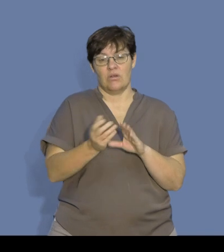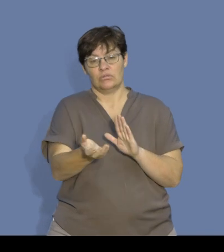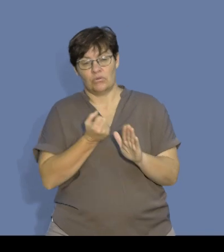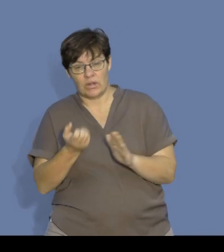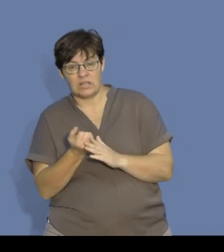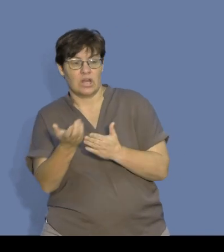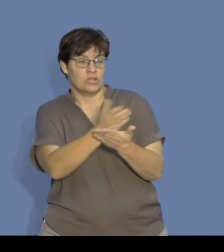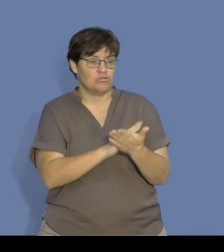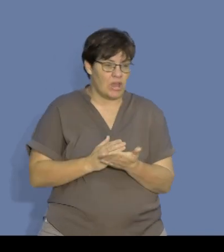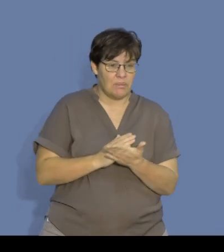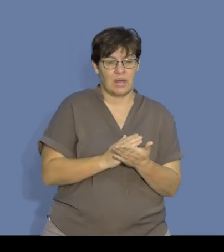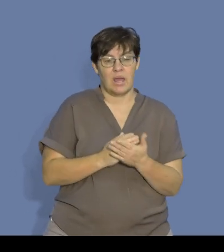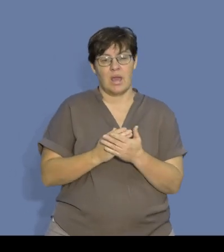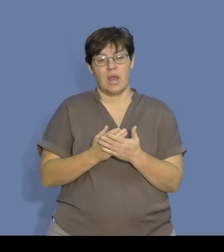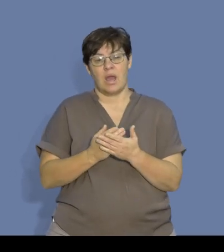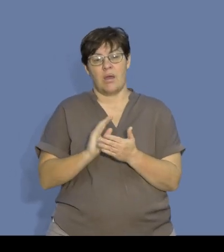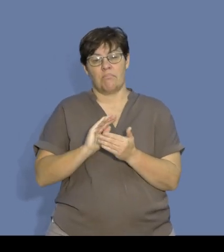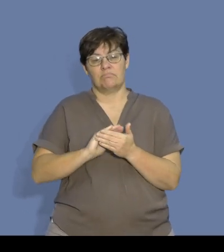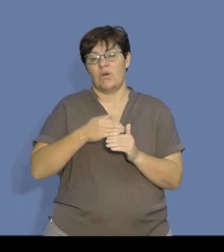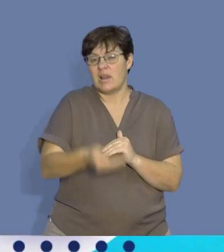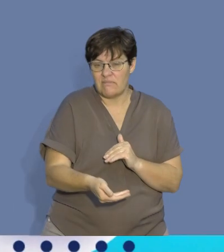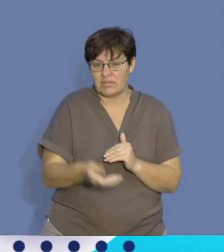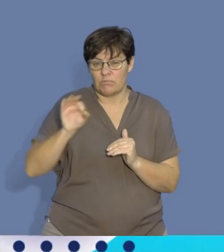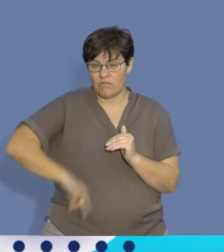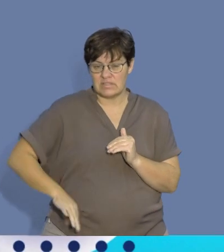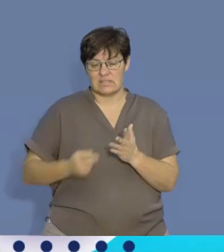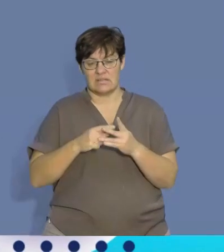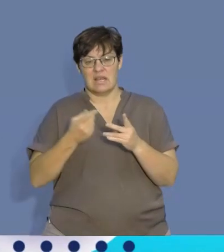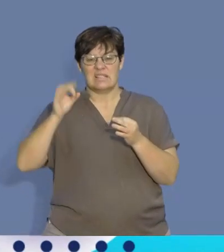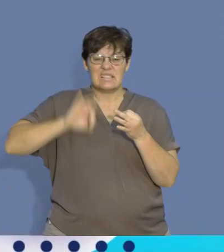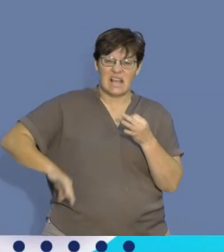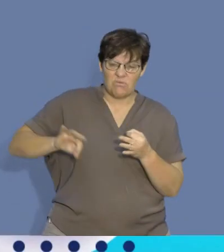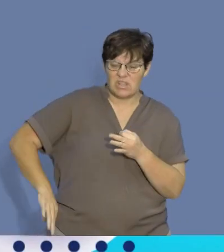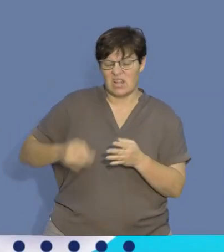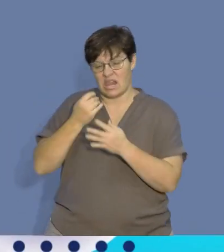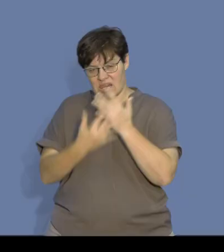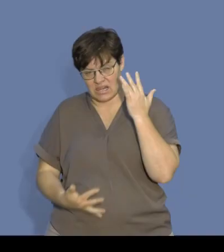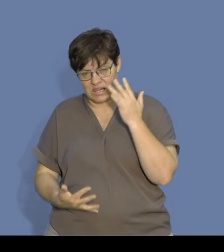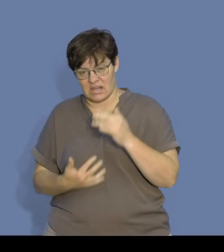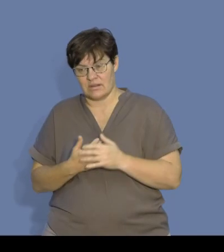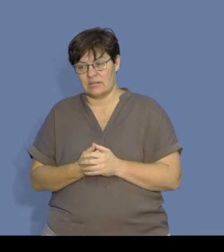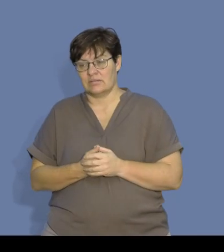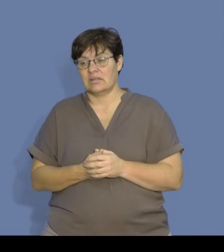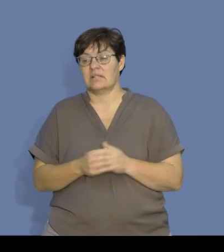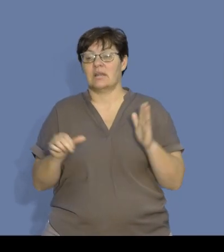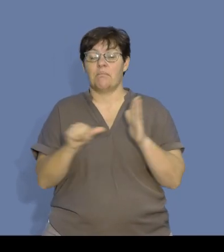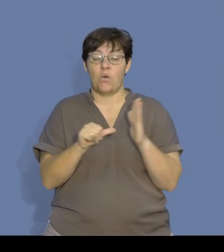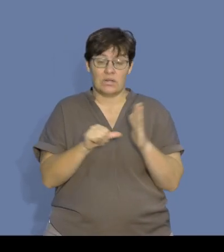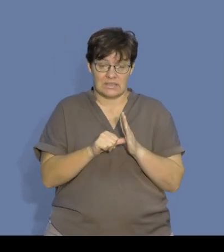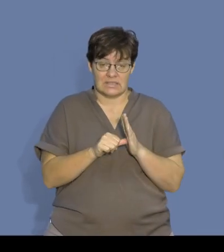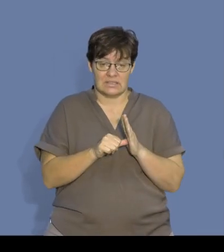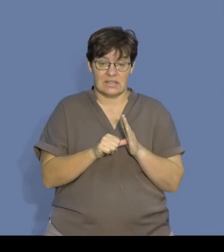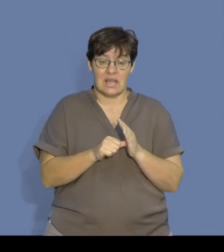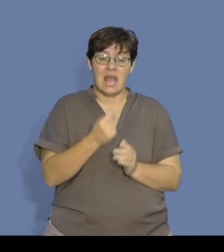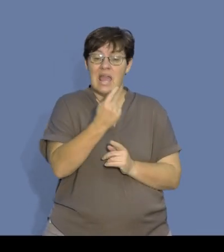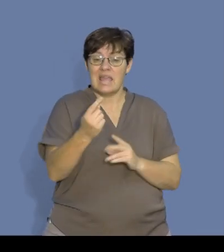capital, drawings, sharing of remaining profit, salaries, and so on. And very, very important, I